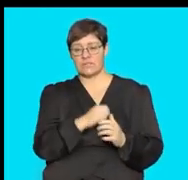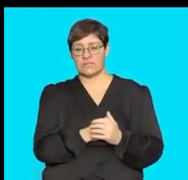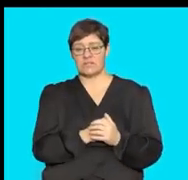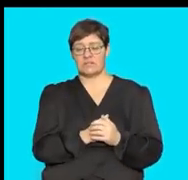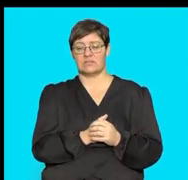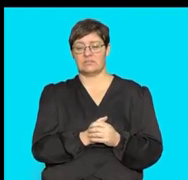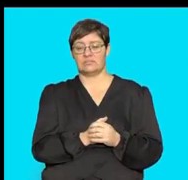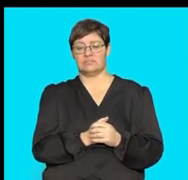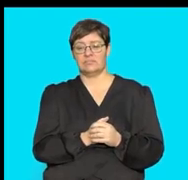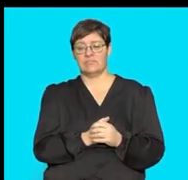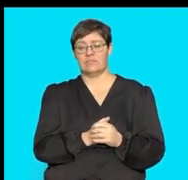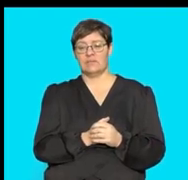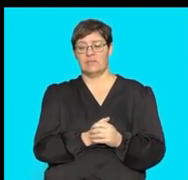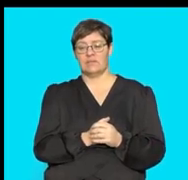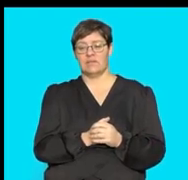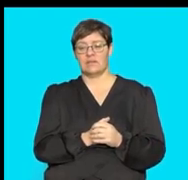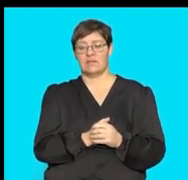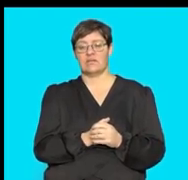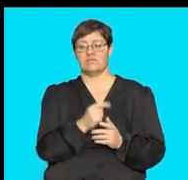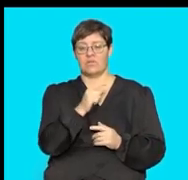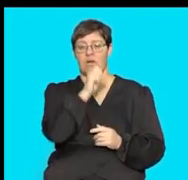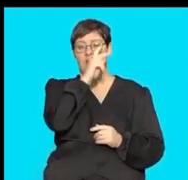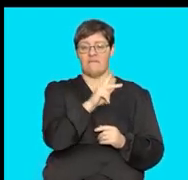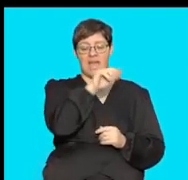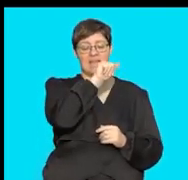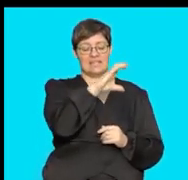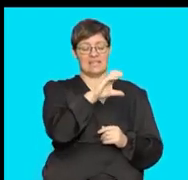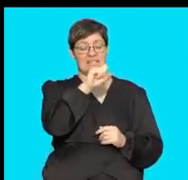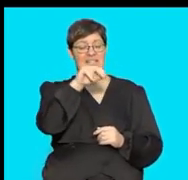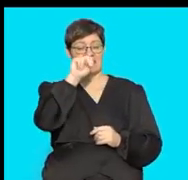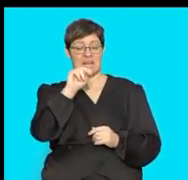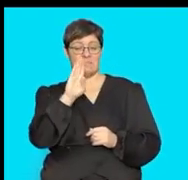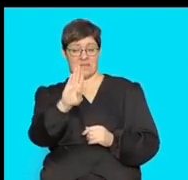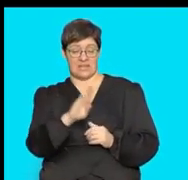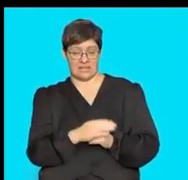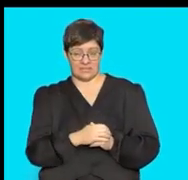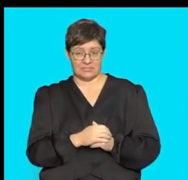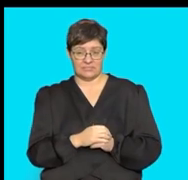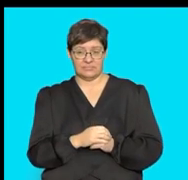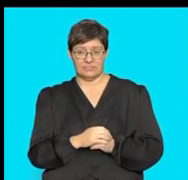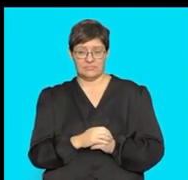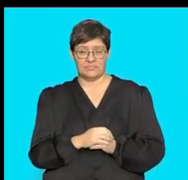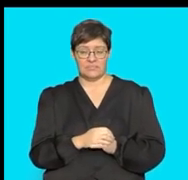use this version of the sine rule where we have AC and the included angle B.